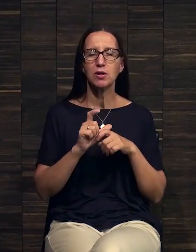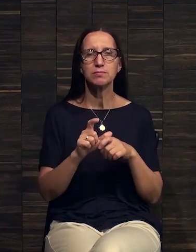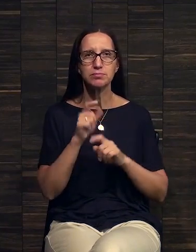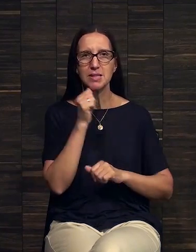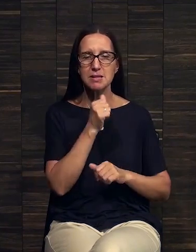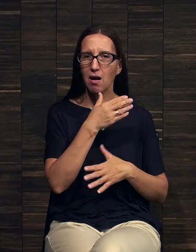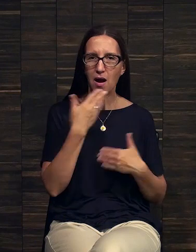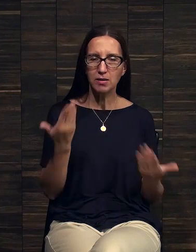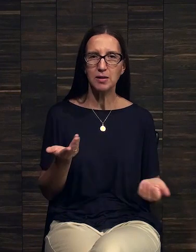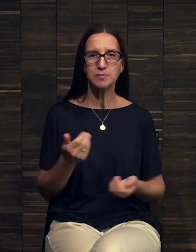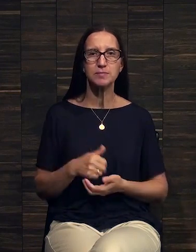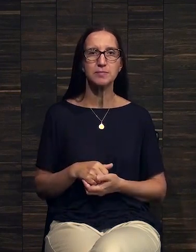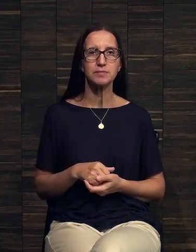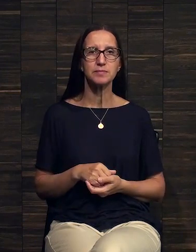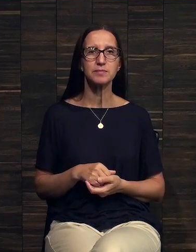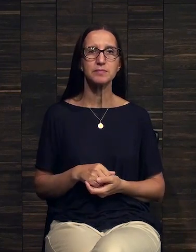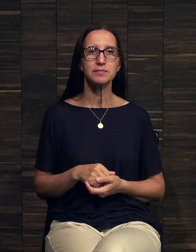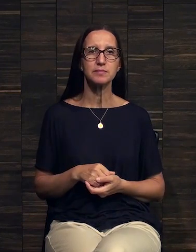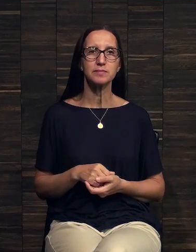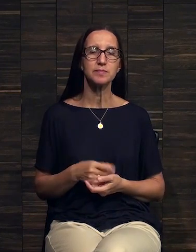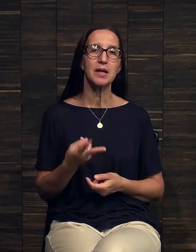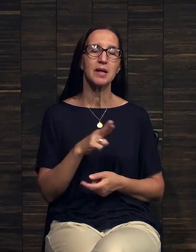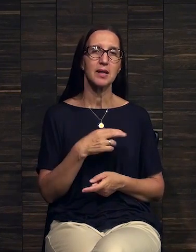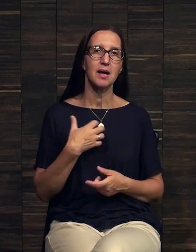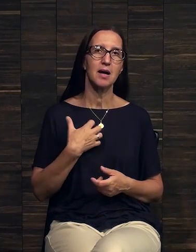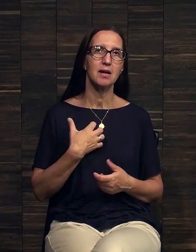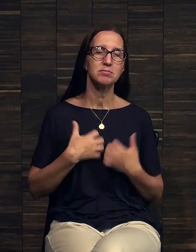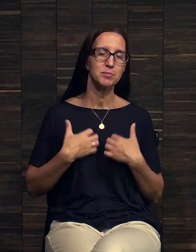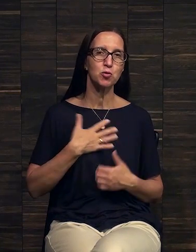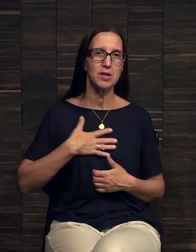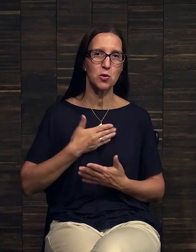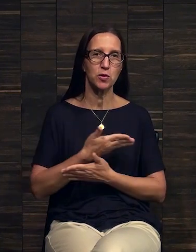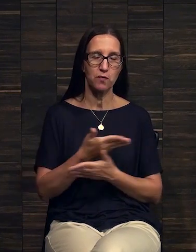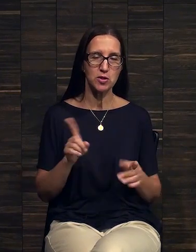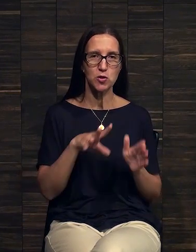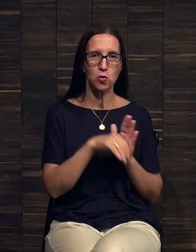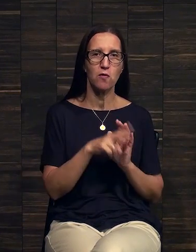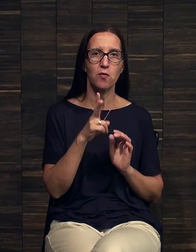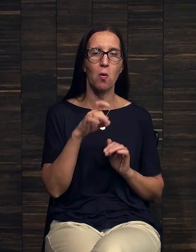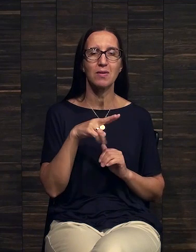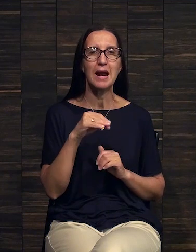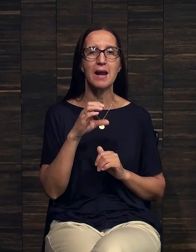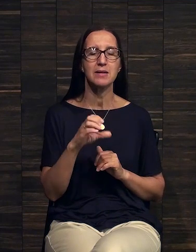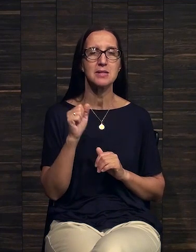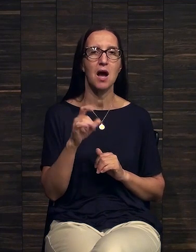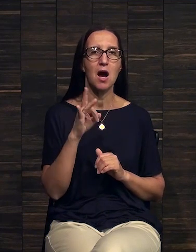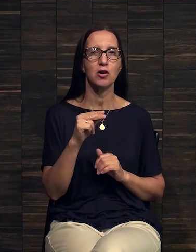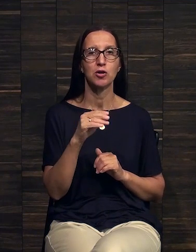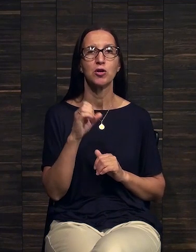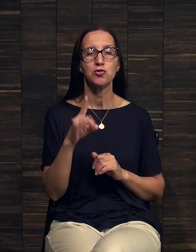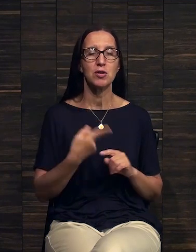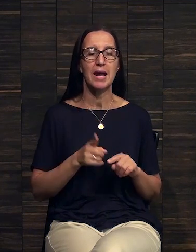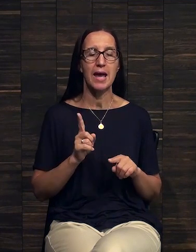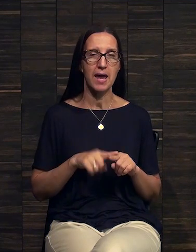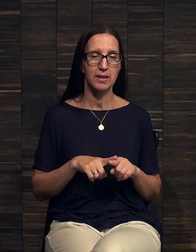attention by enigmas or complicated storytelling. So, Corliss Archer,